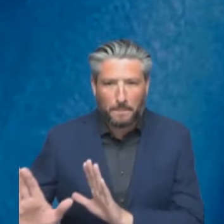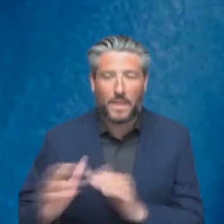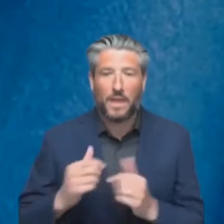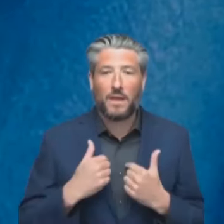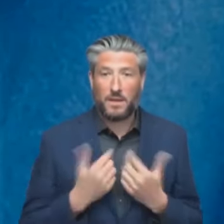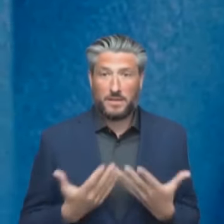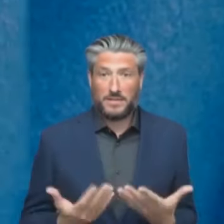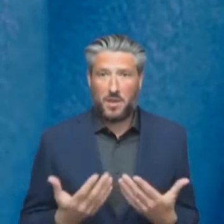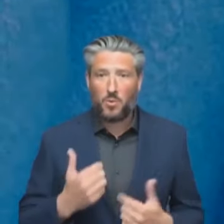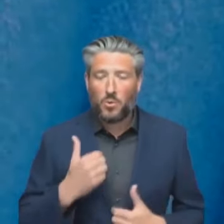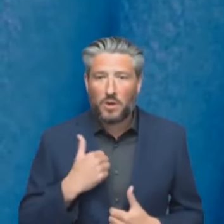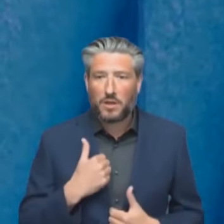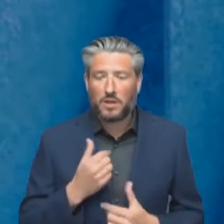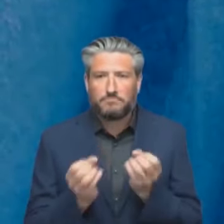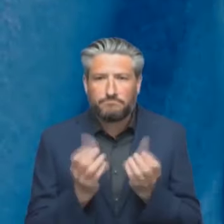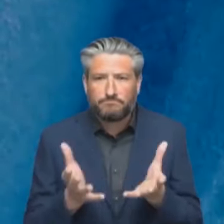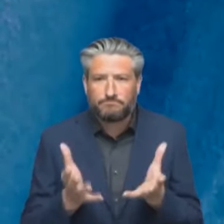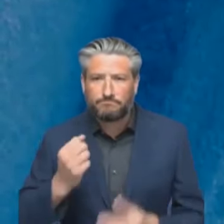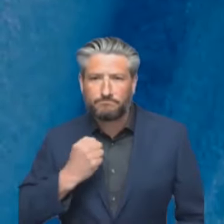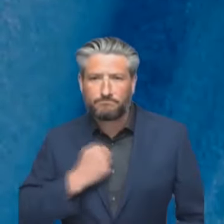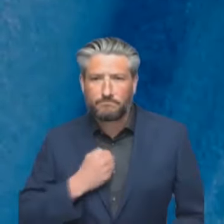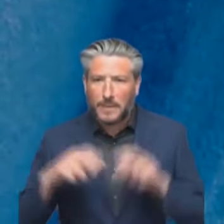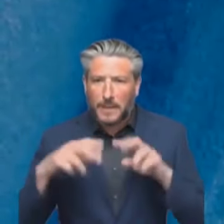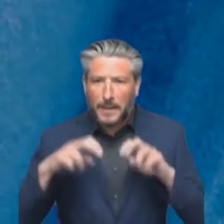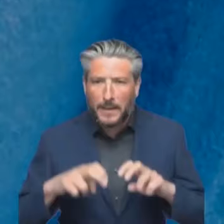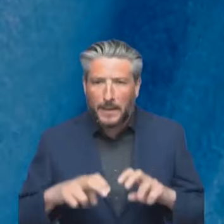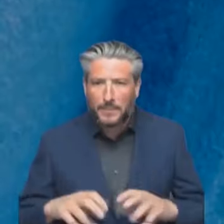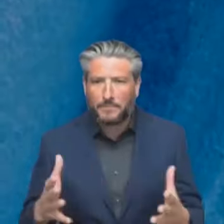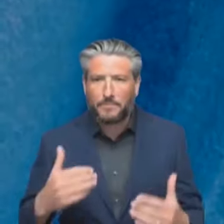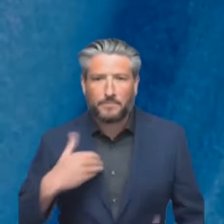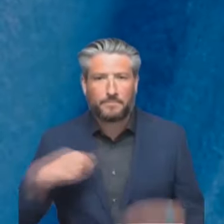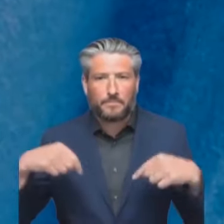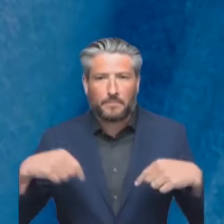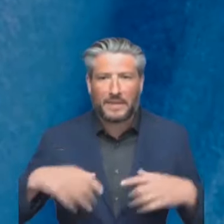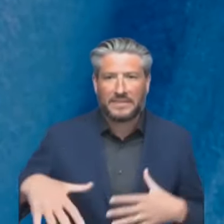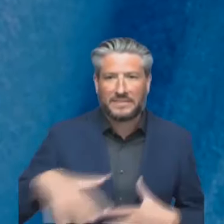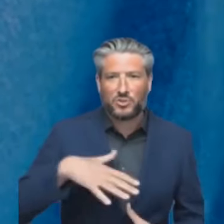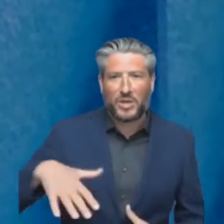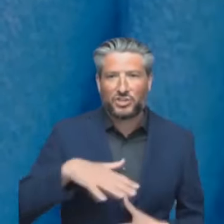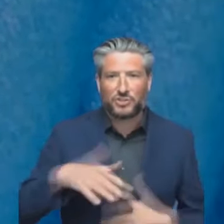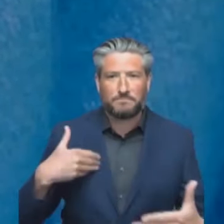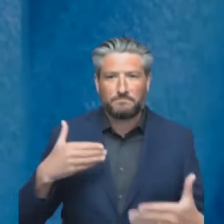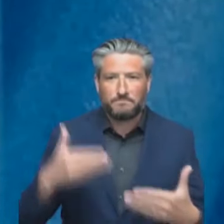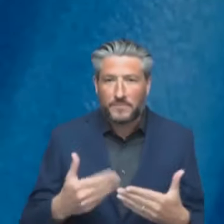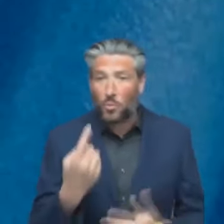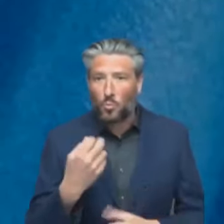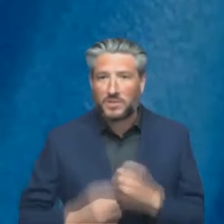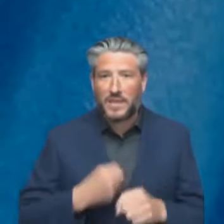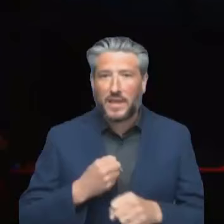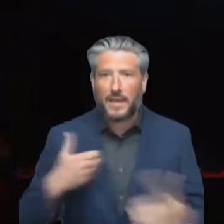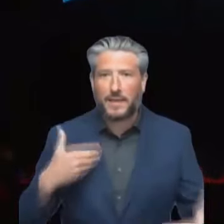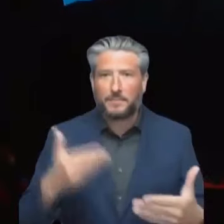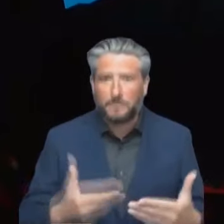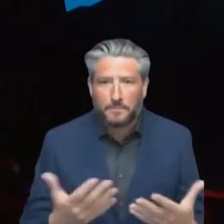you my analytical presentation of our context. Last year, you may remember, I spoke at length about the circumstances